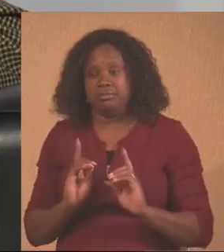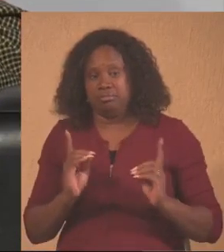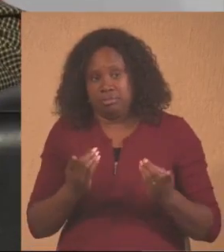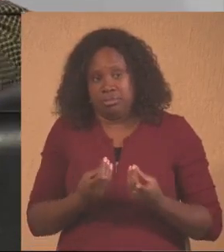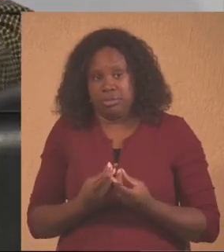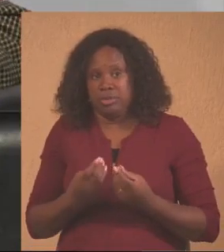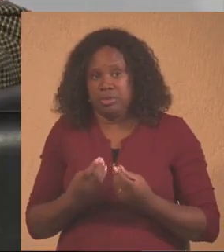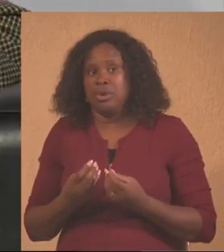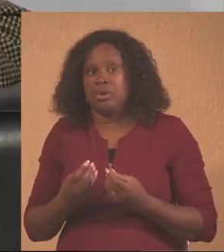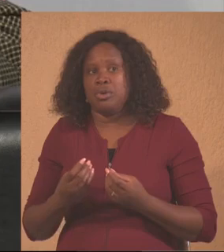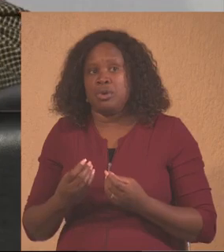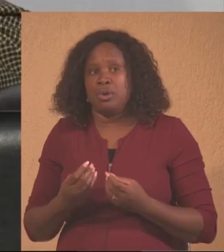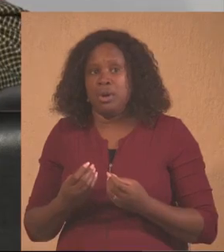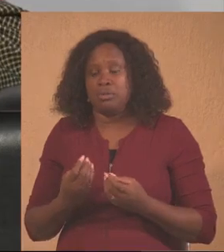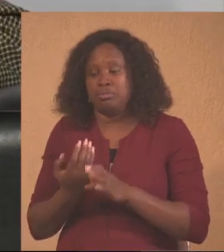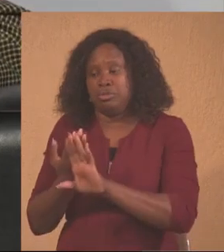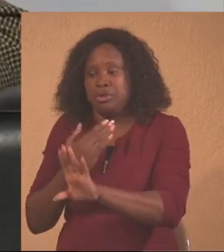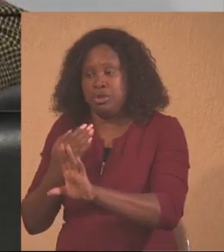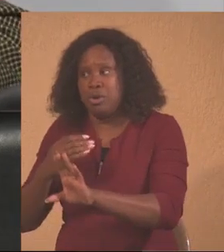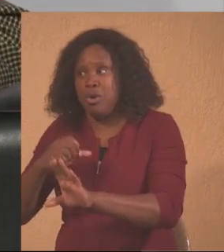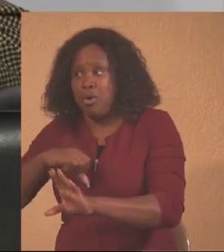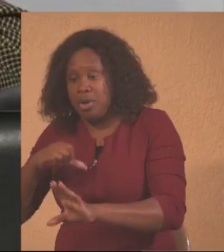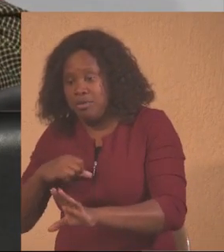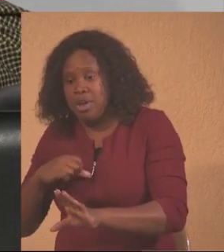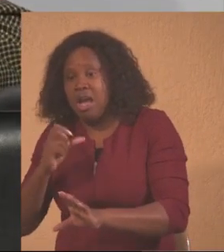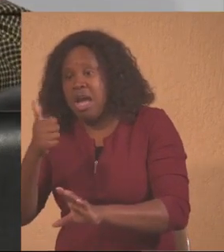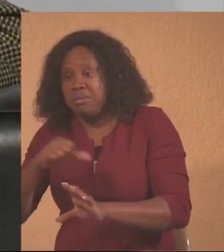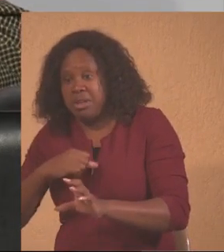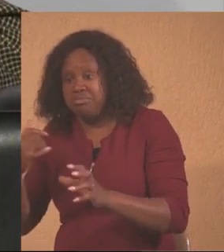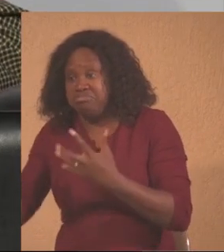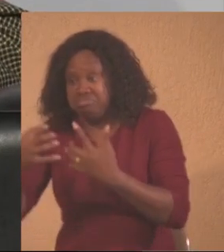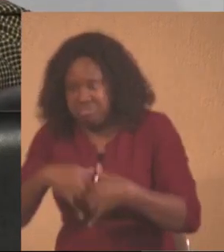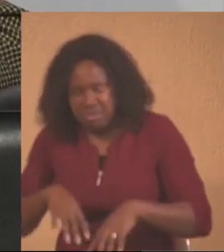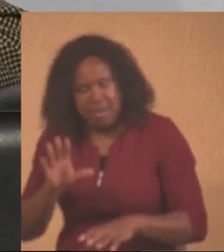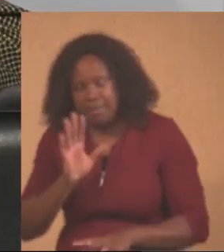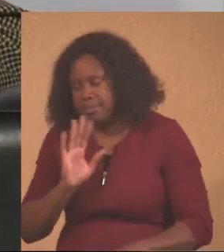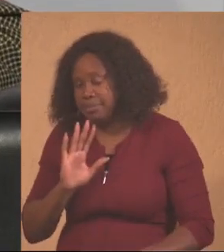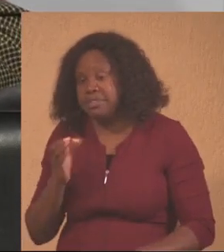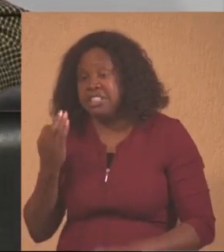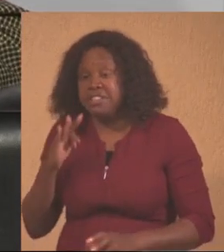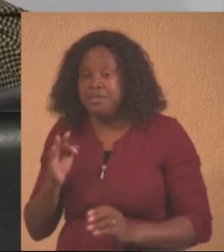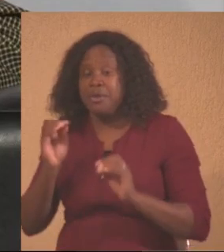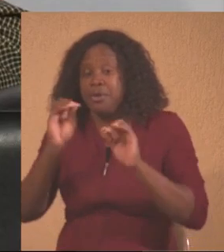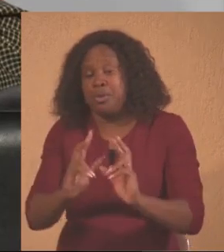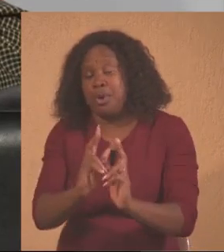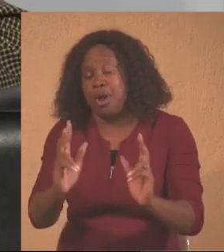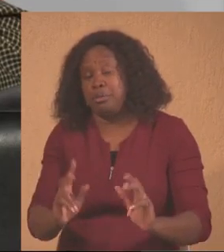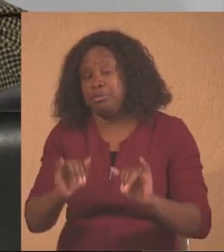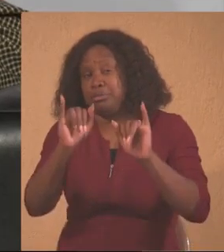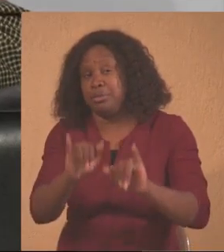another disease and cause another one. If you put people in an environment that is not conducive for human